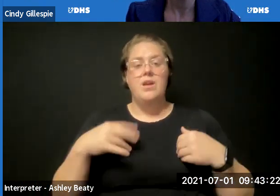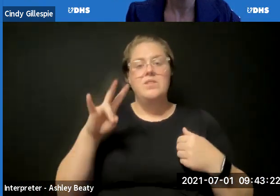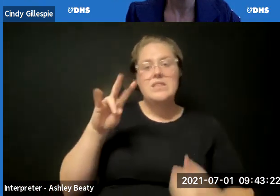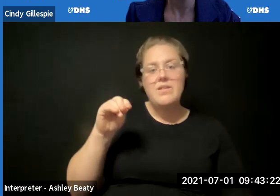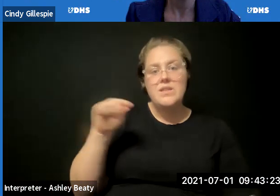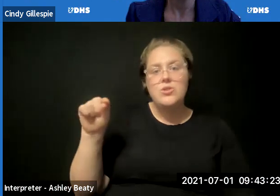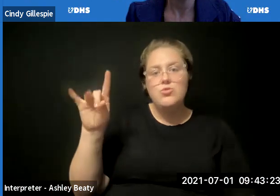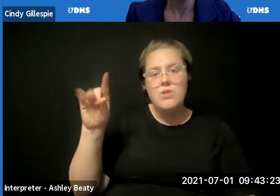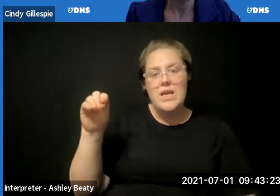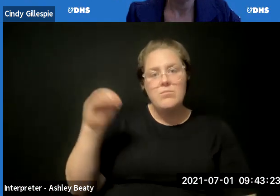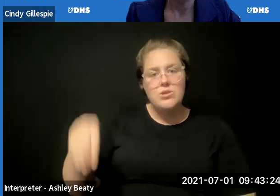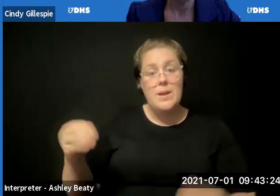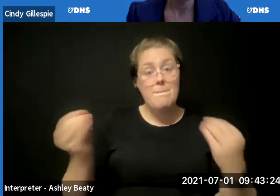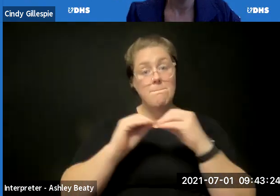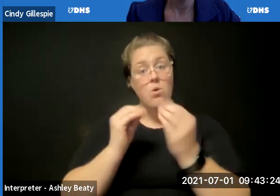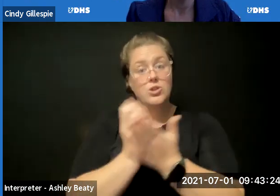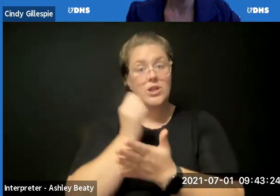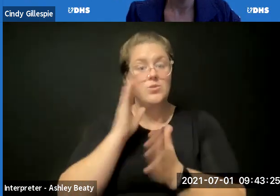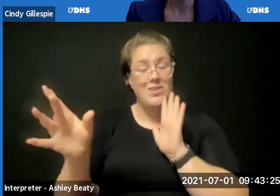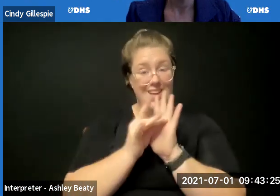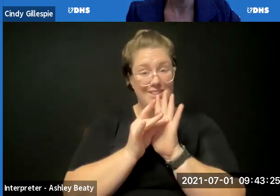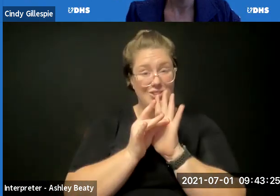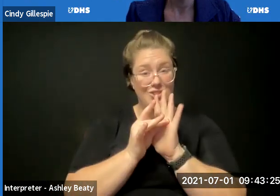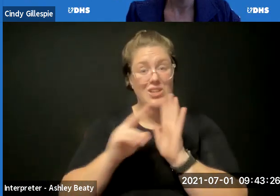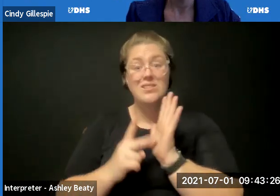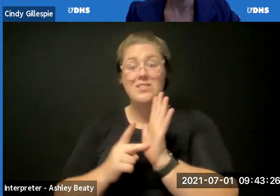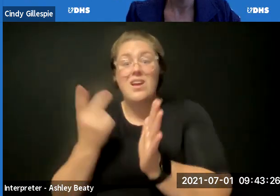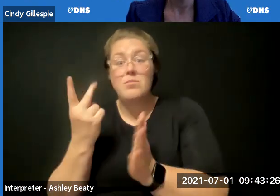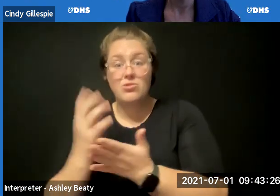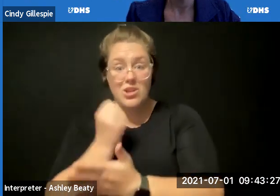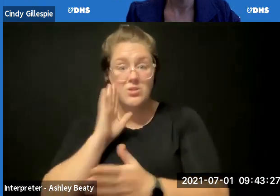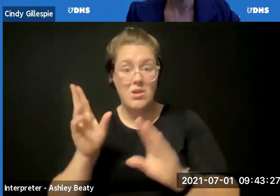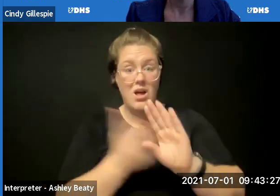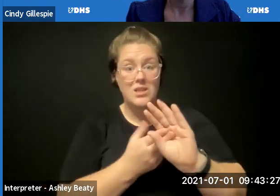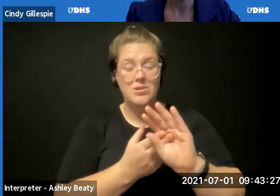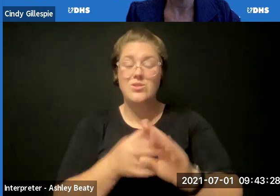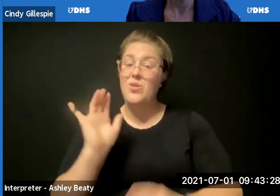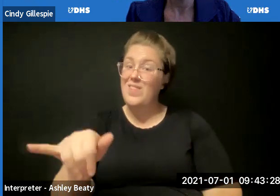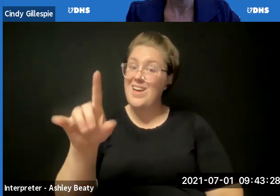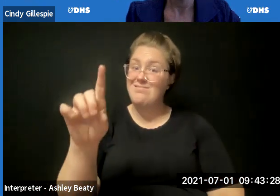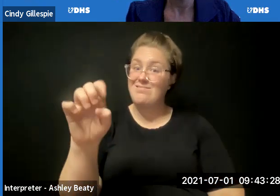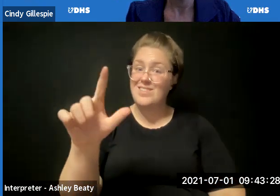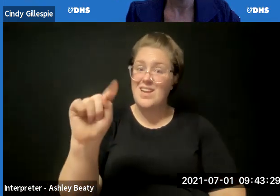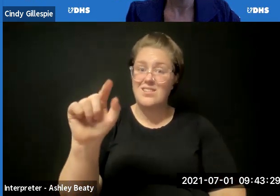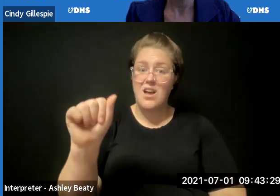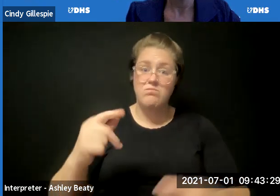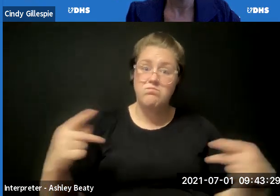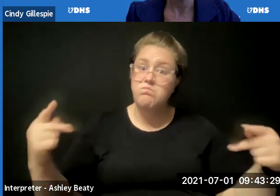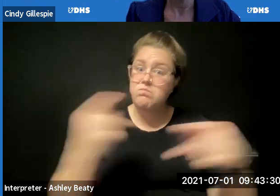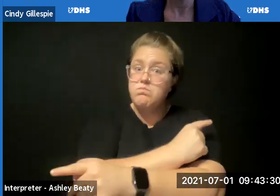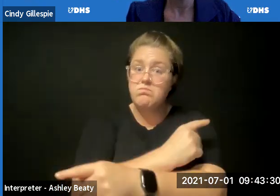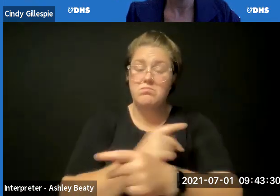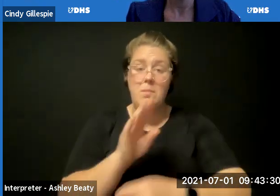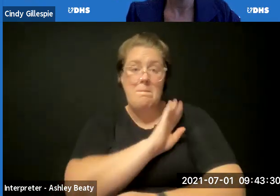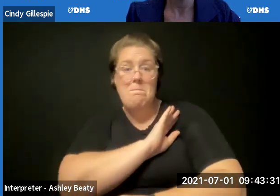chance that if you do catch it, you're going to get hospitalized. So this is the Delta variant is a much more powerful virus